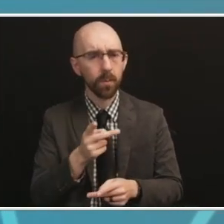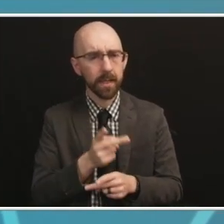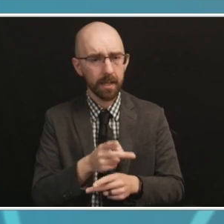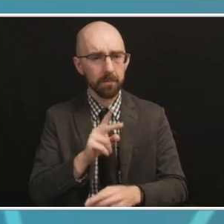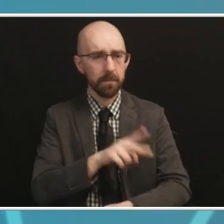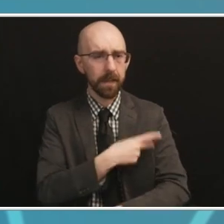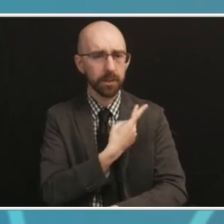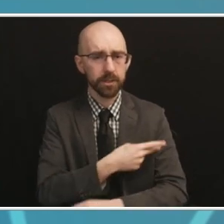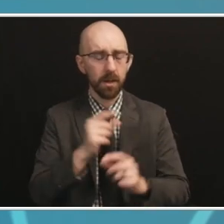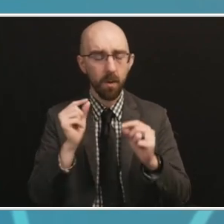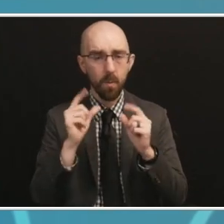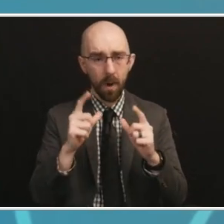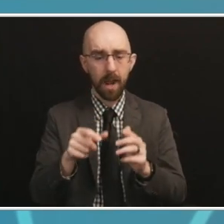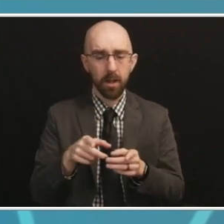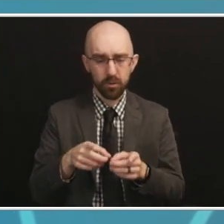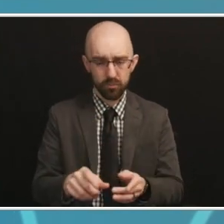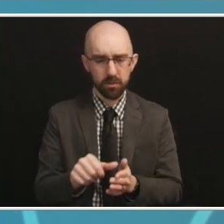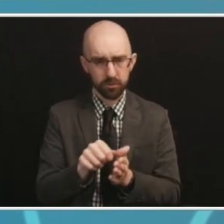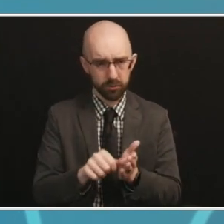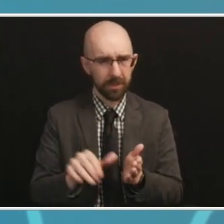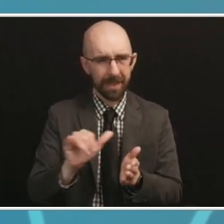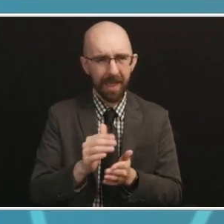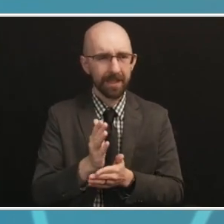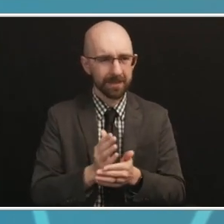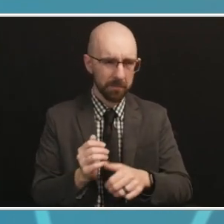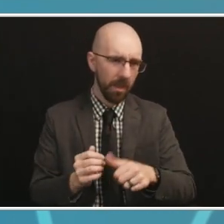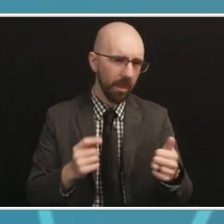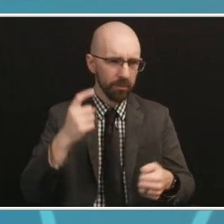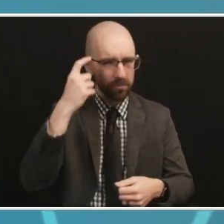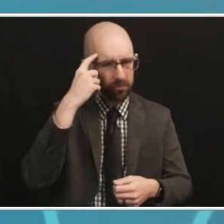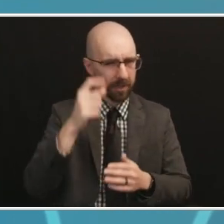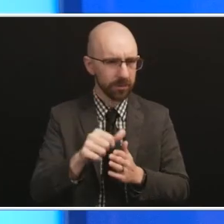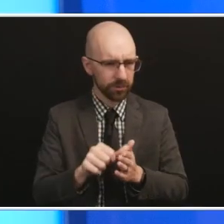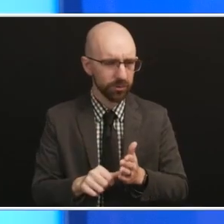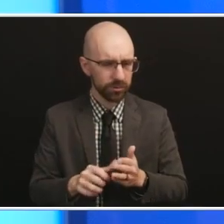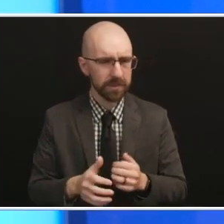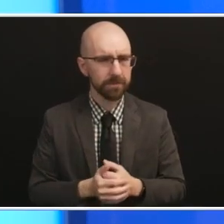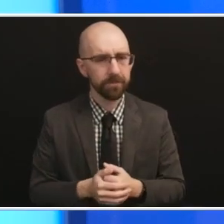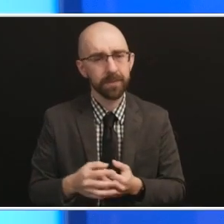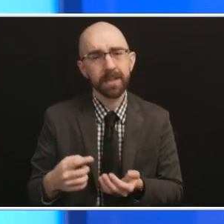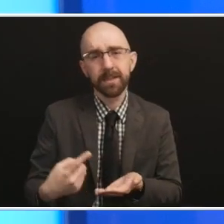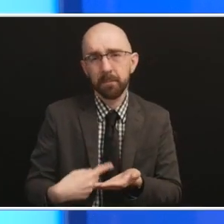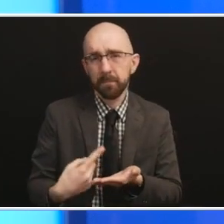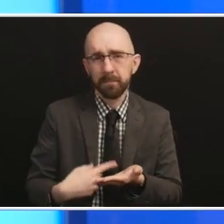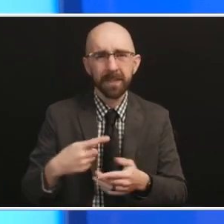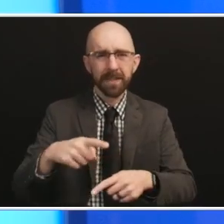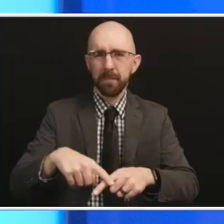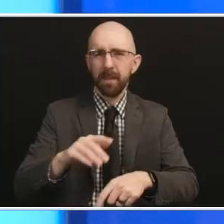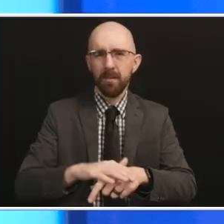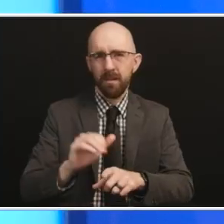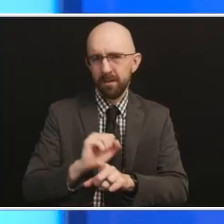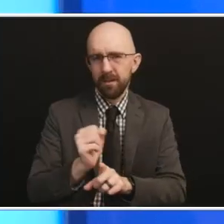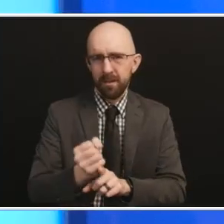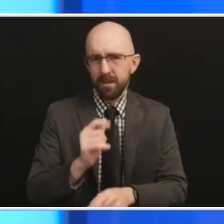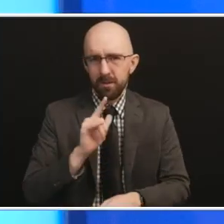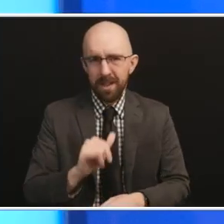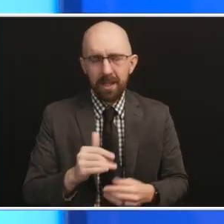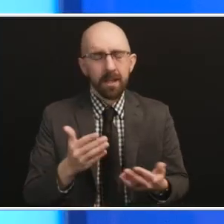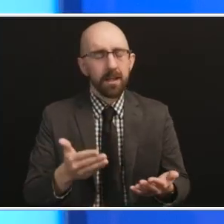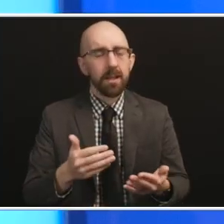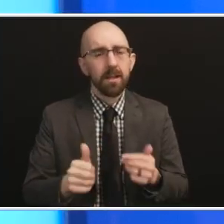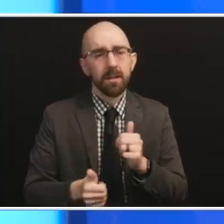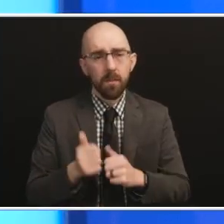awake during this surgery like with some other brain surgeries? Sometimes it depends on the situation. Most of the time they're